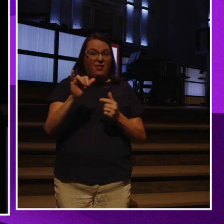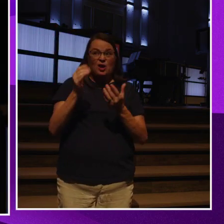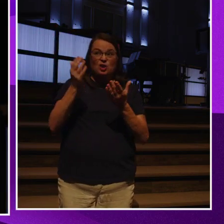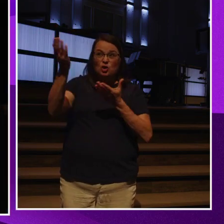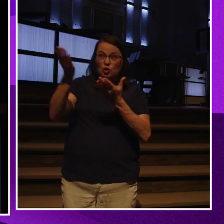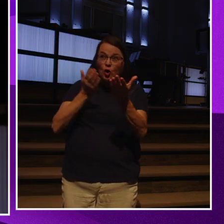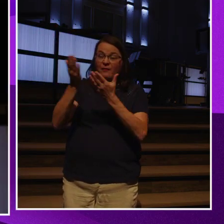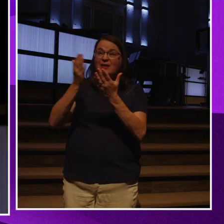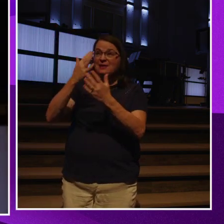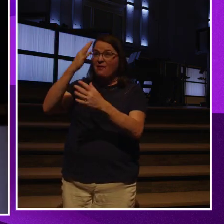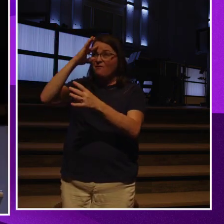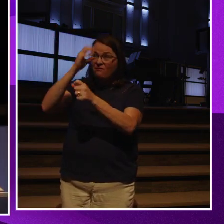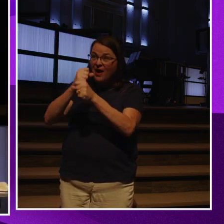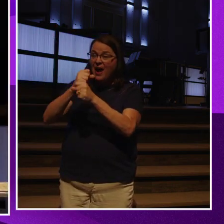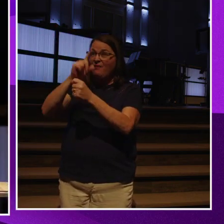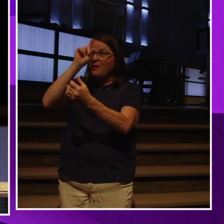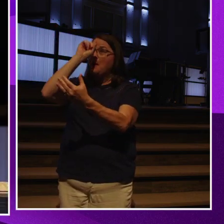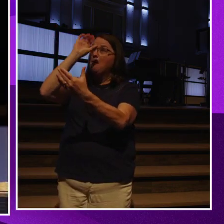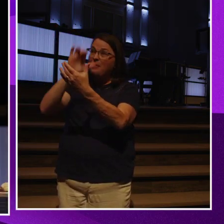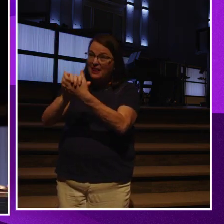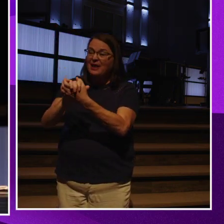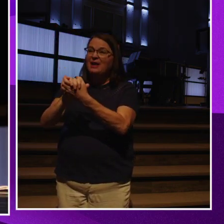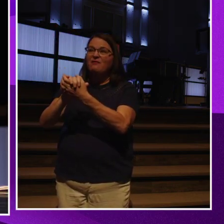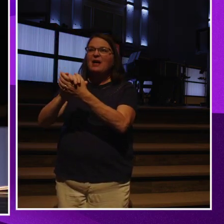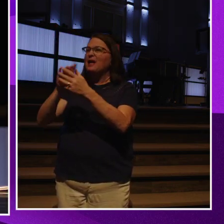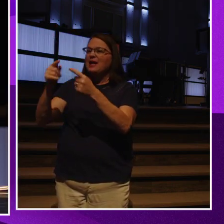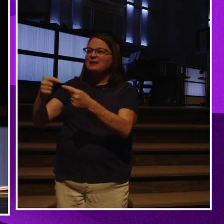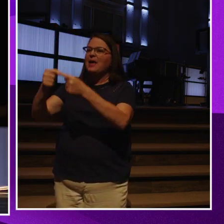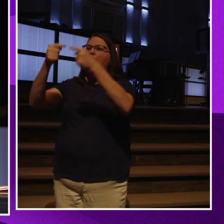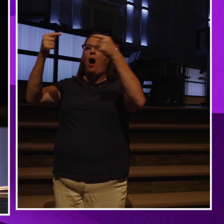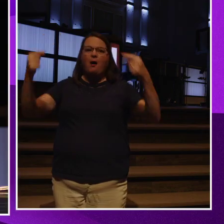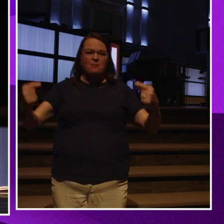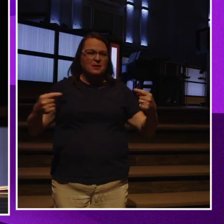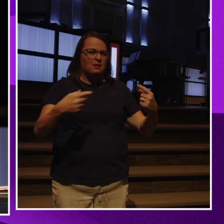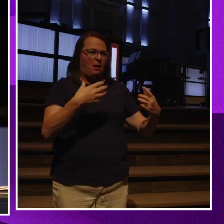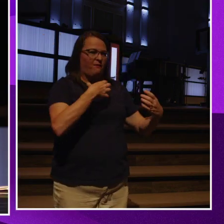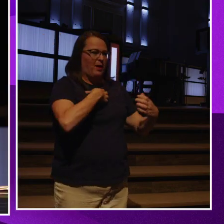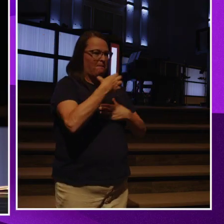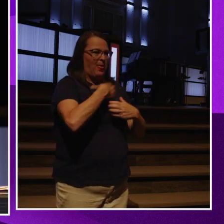of believing, is the exact opposite of complaining and disputing.